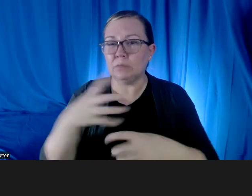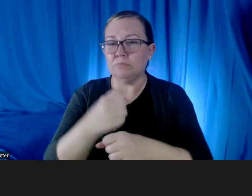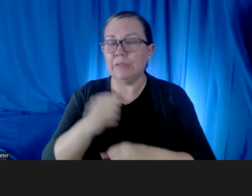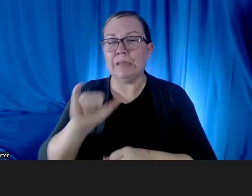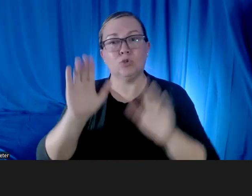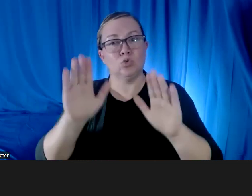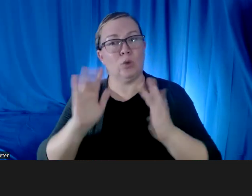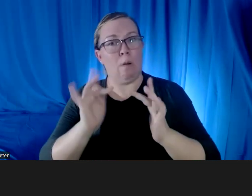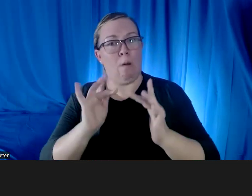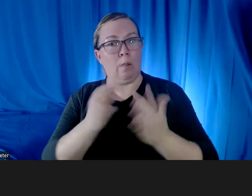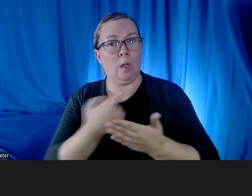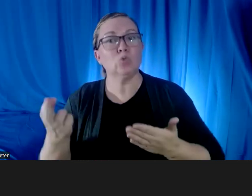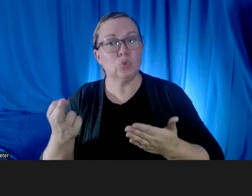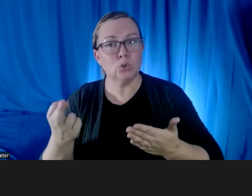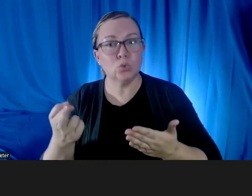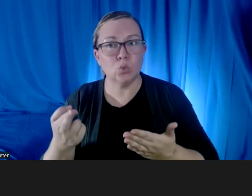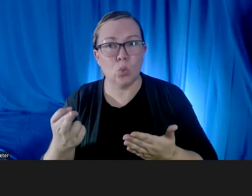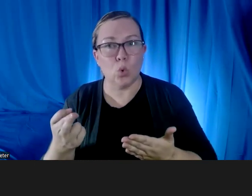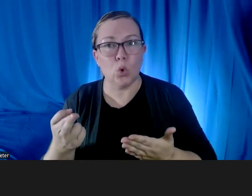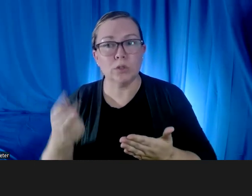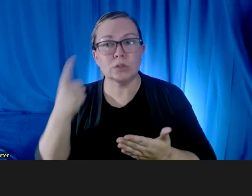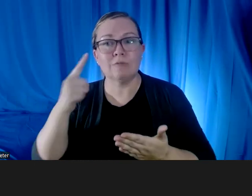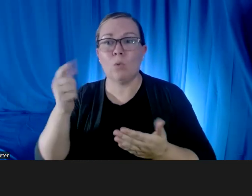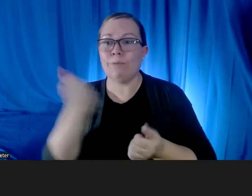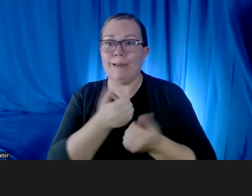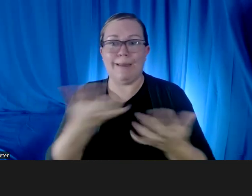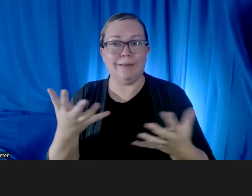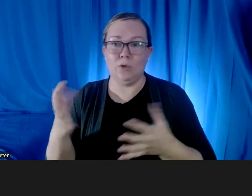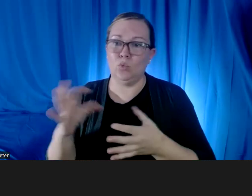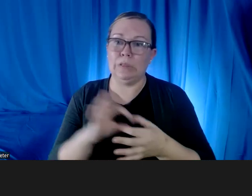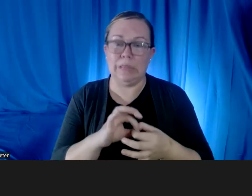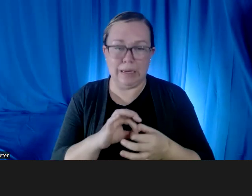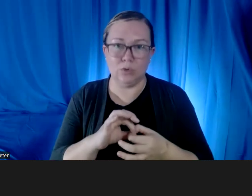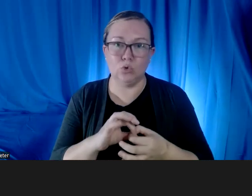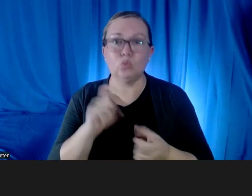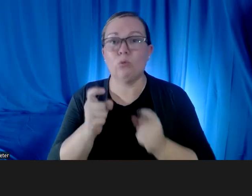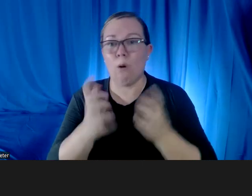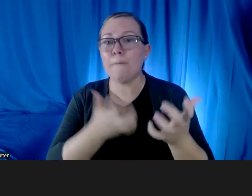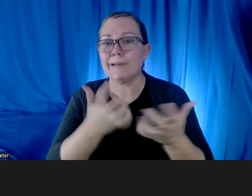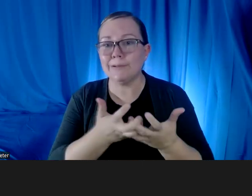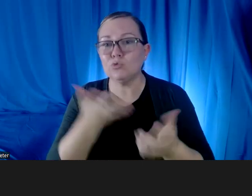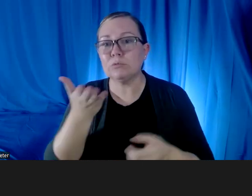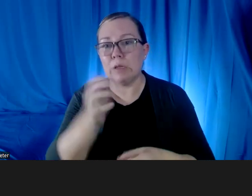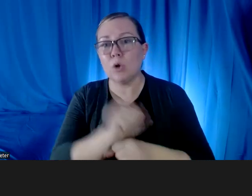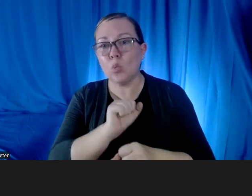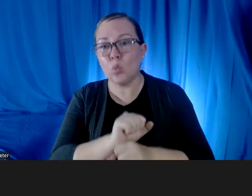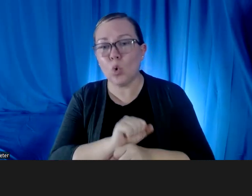online resource for anything involving accommodations at work.